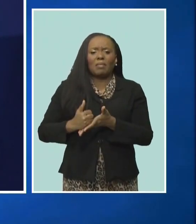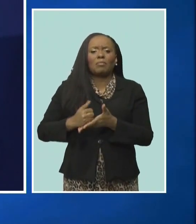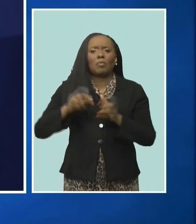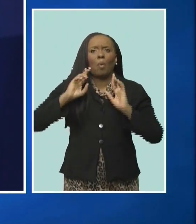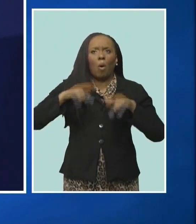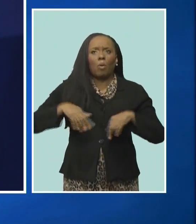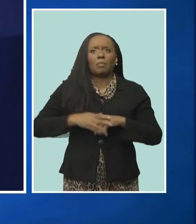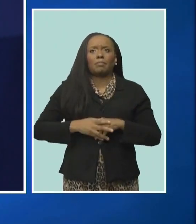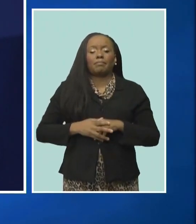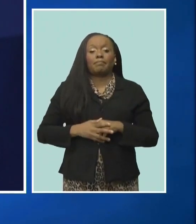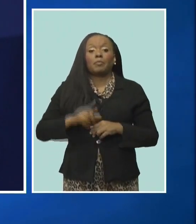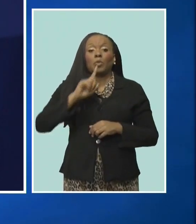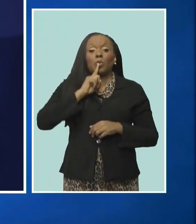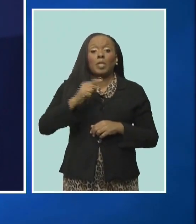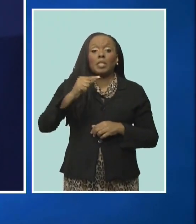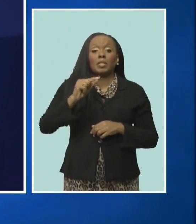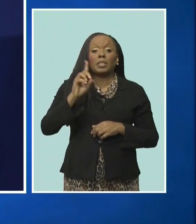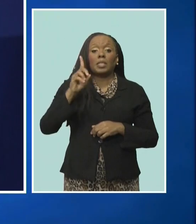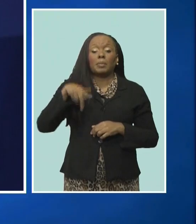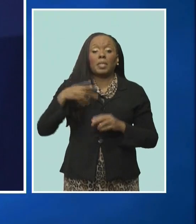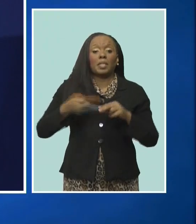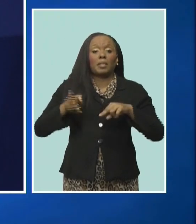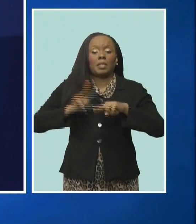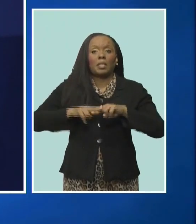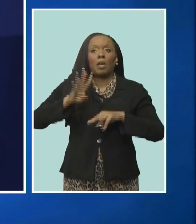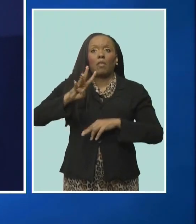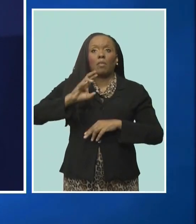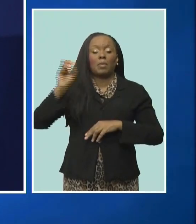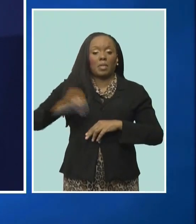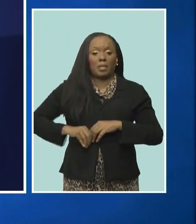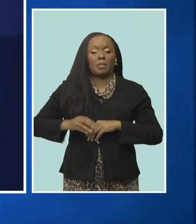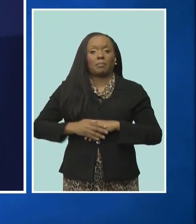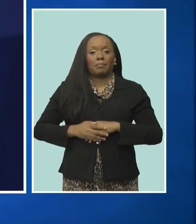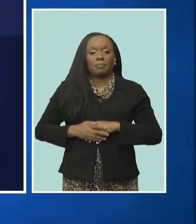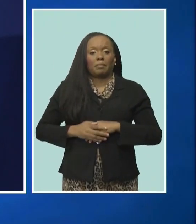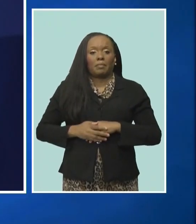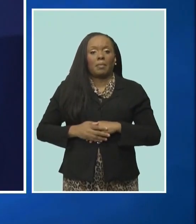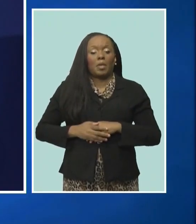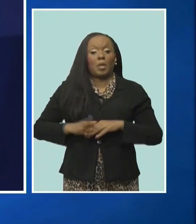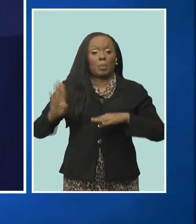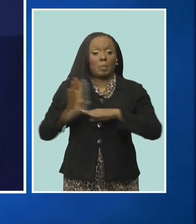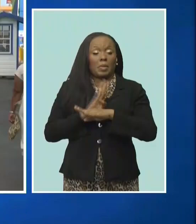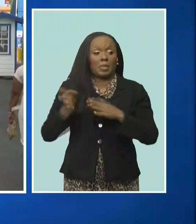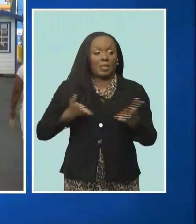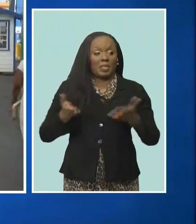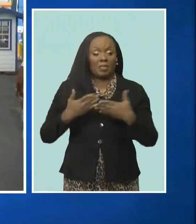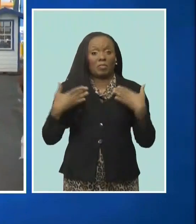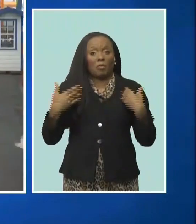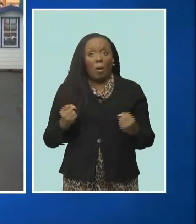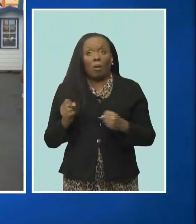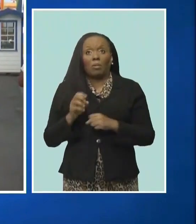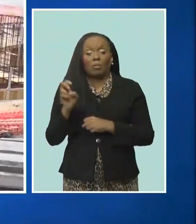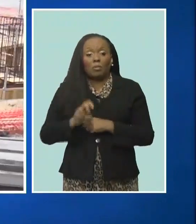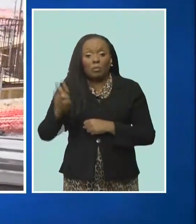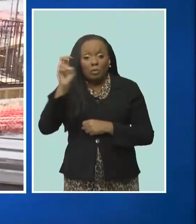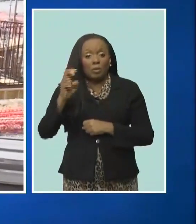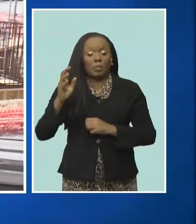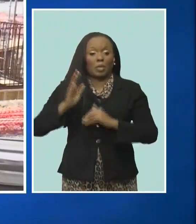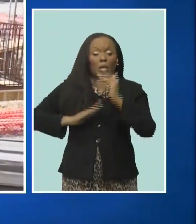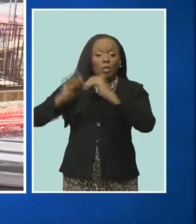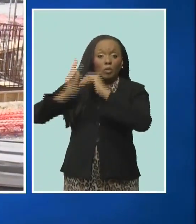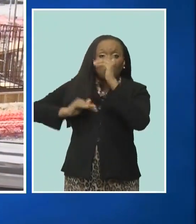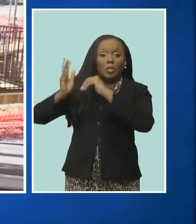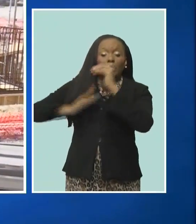real GDP increased by 4%, driven by strong performances in business services, tourism, construction,